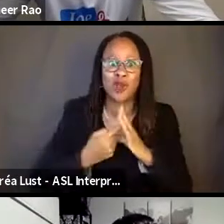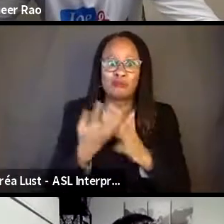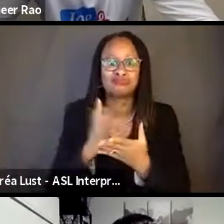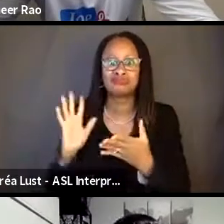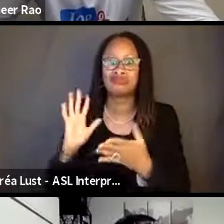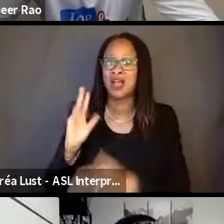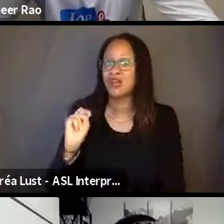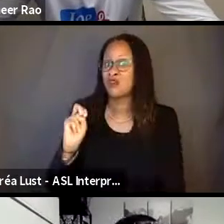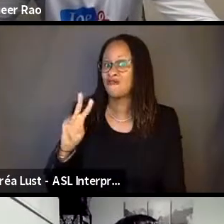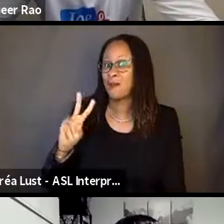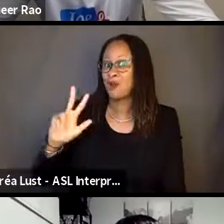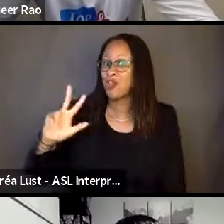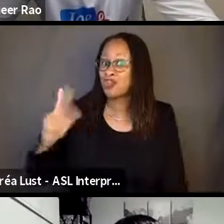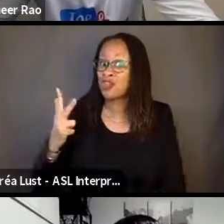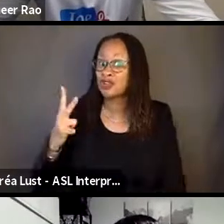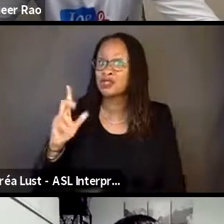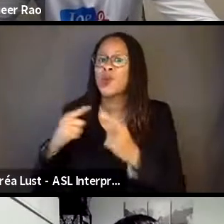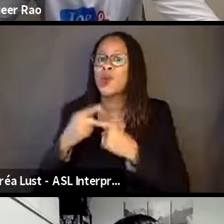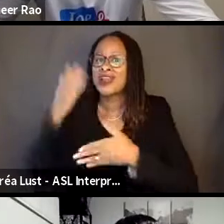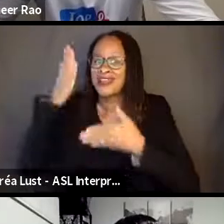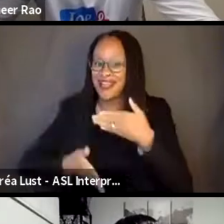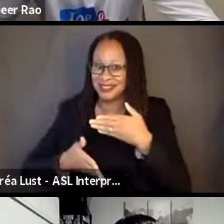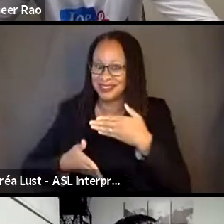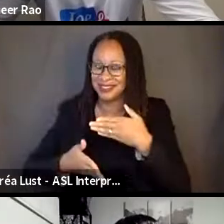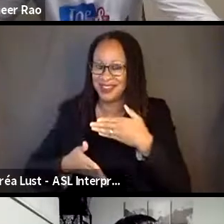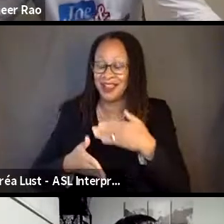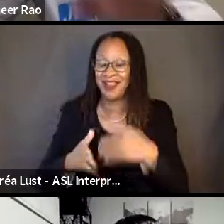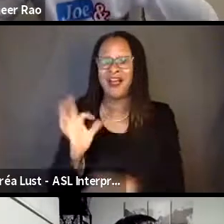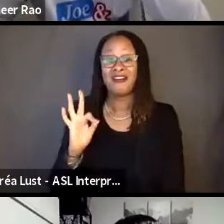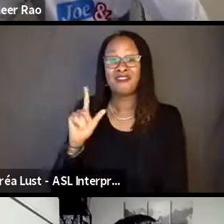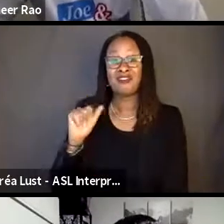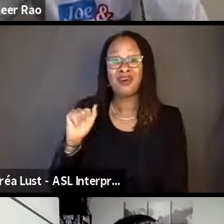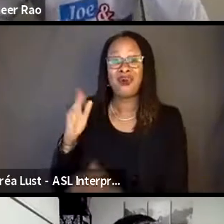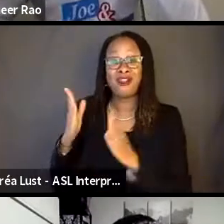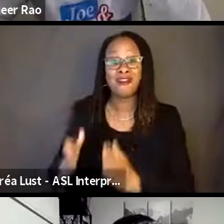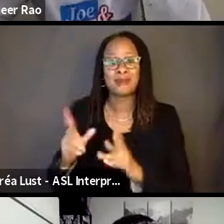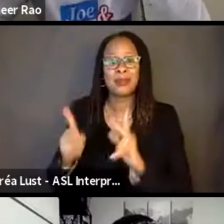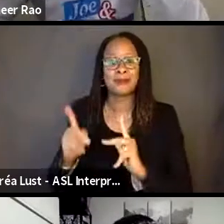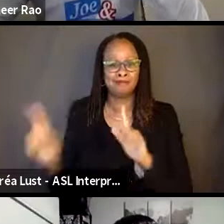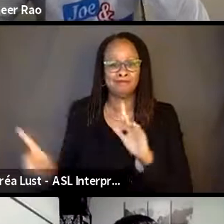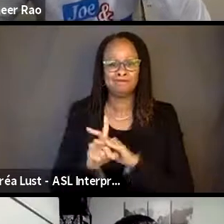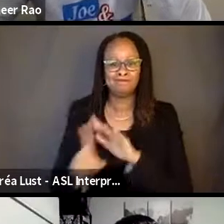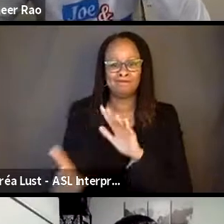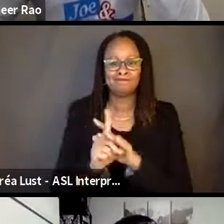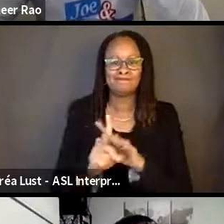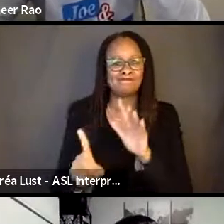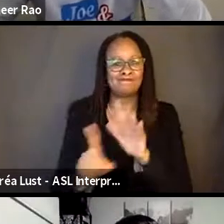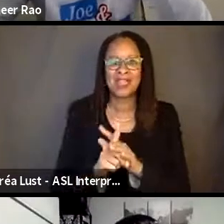the 3rd is when it ends. Floridians are already turning out in record